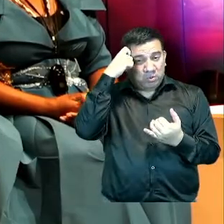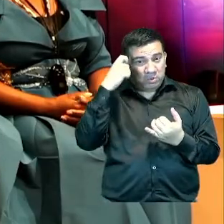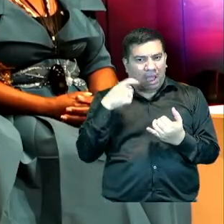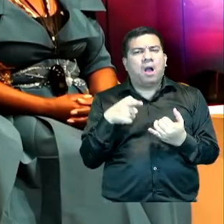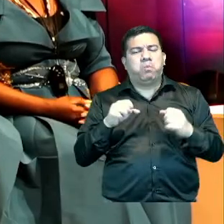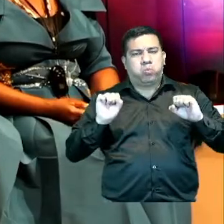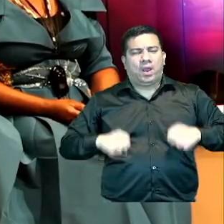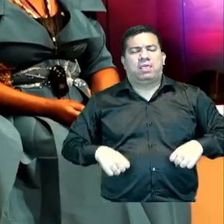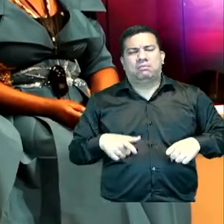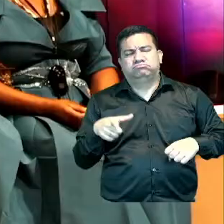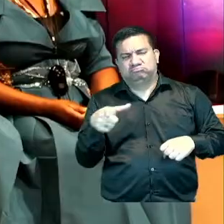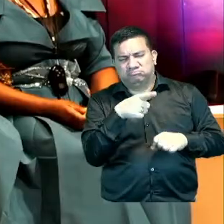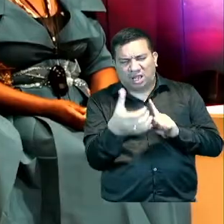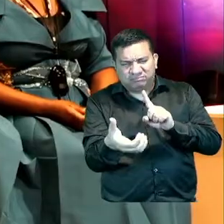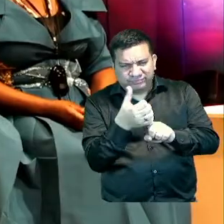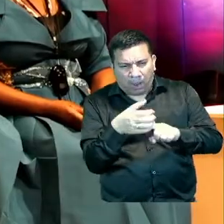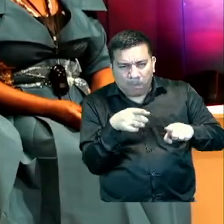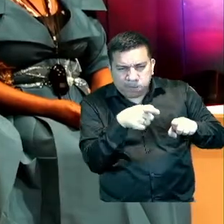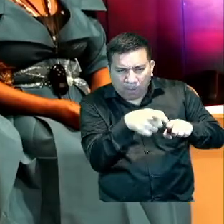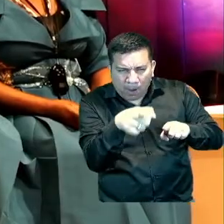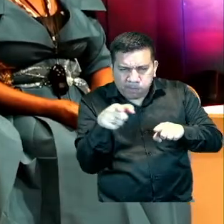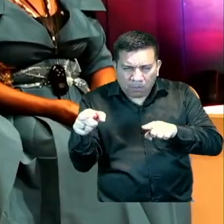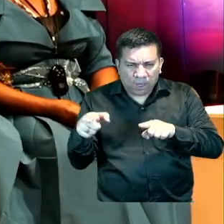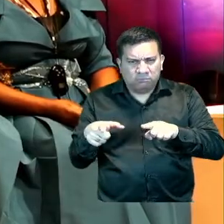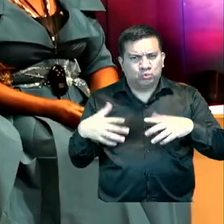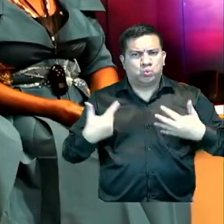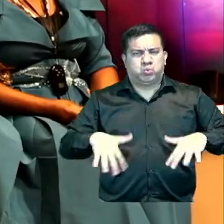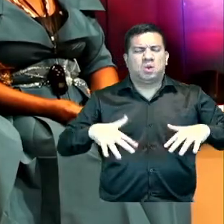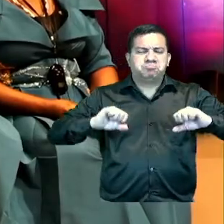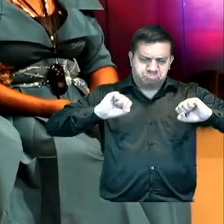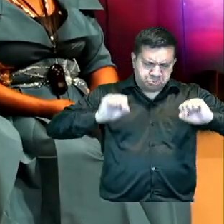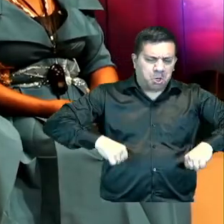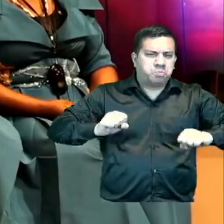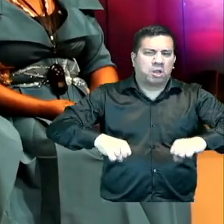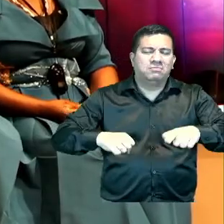Challenges are what lead us to discover the capacities that we have.